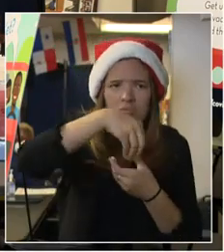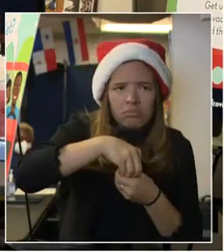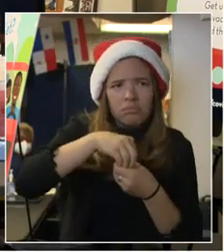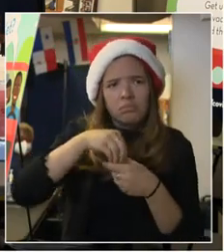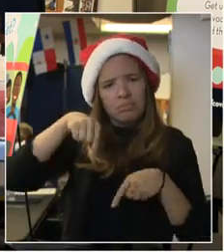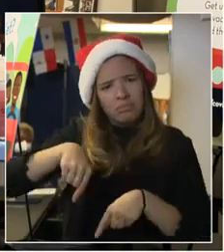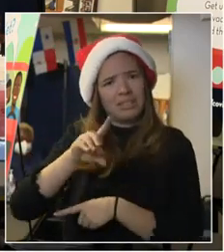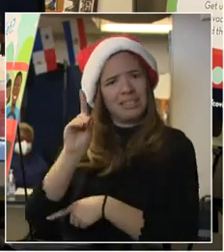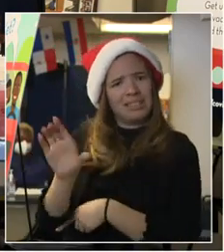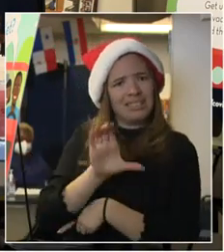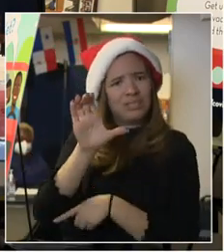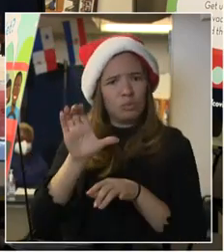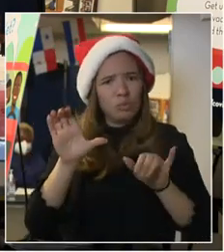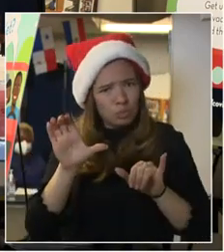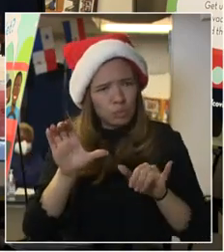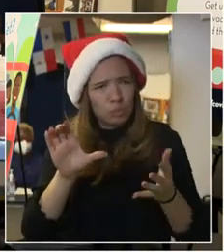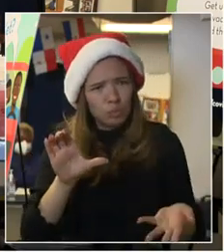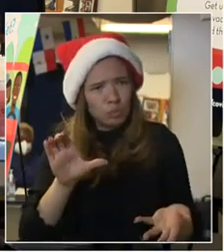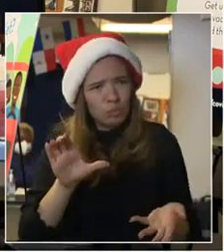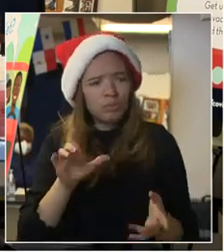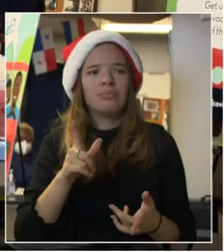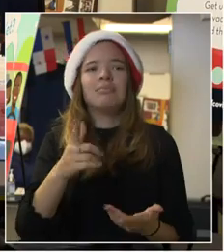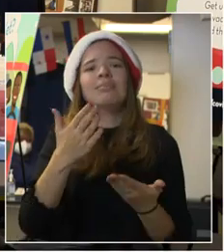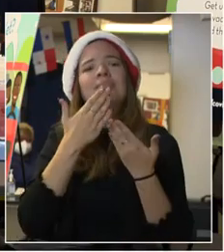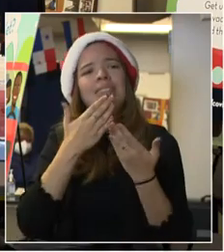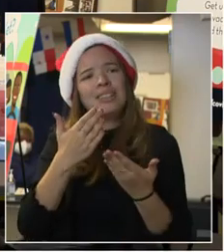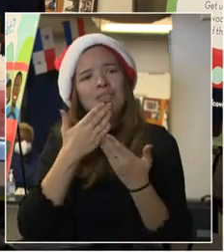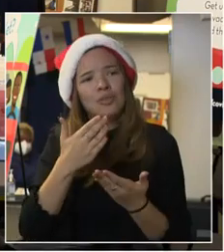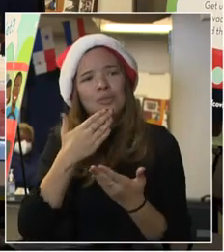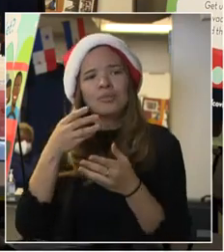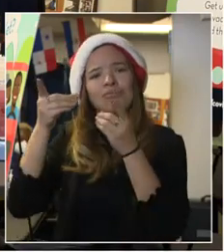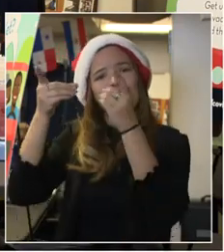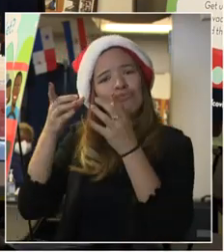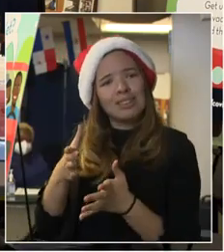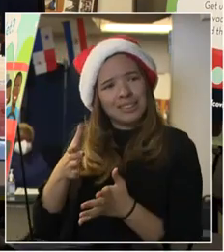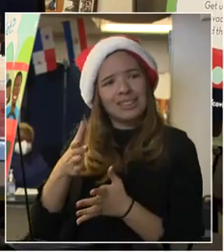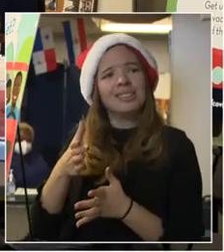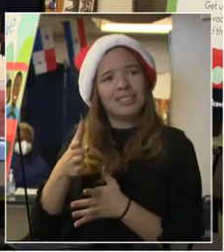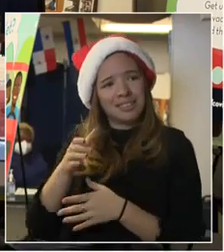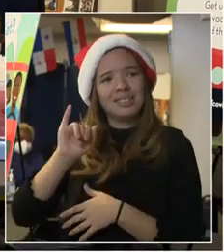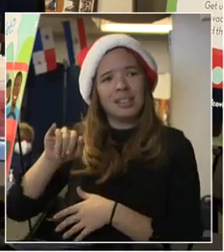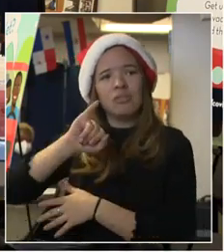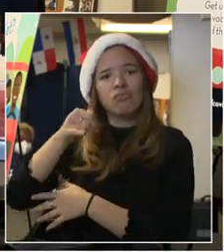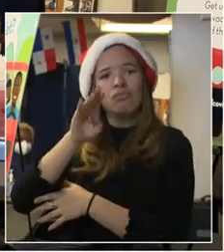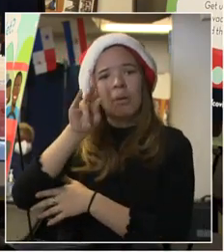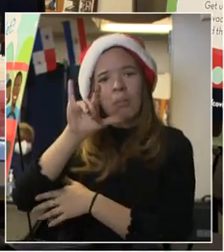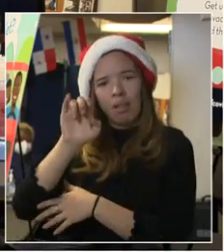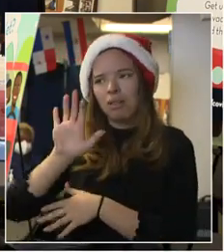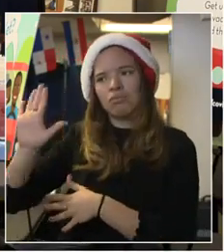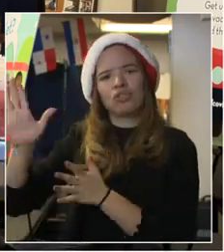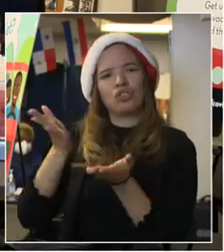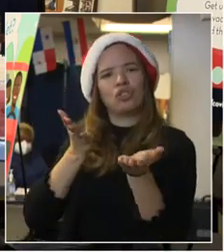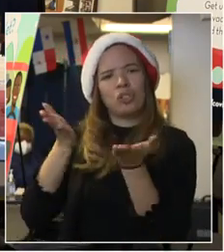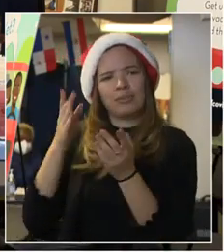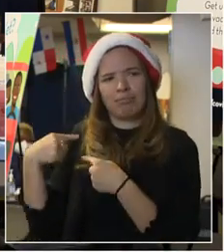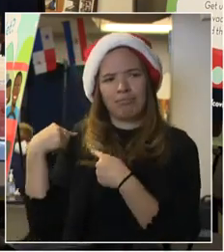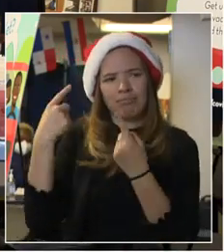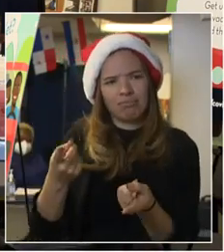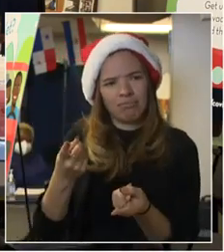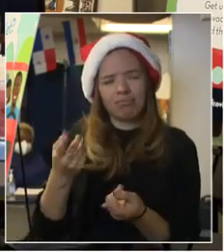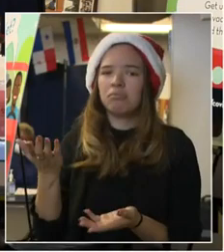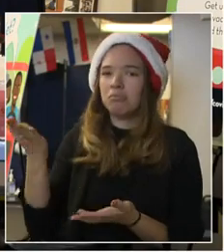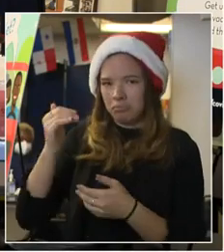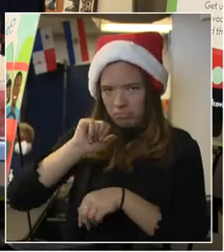colleague Maya Gaskins over here, who directs Jubilee's resident services programming. She and her team for establishing this